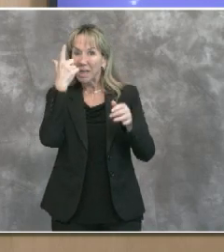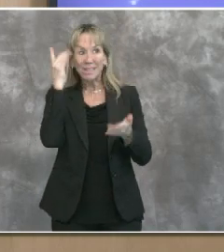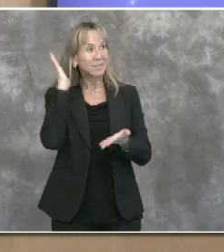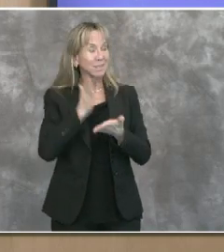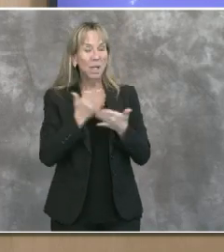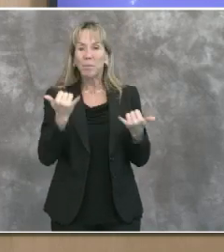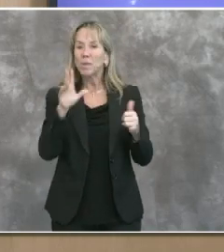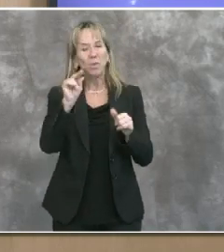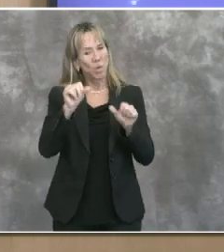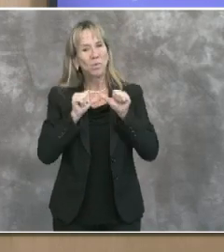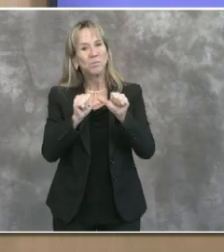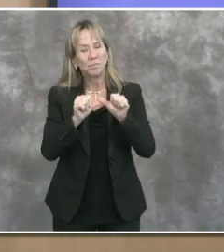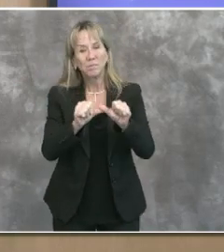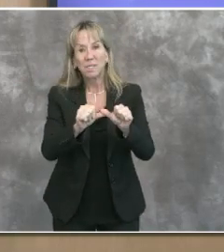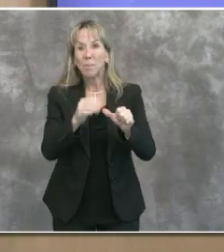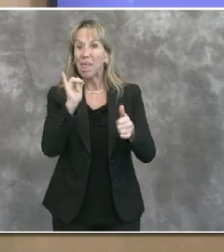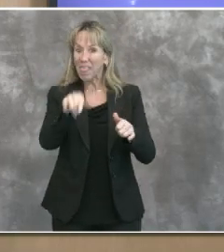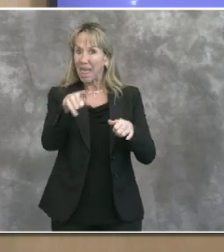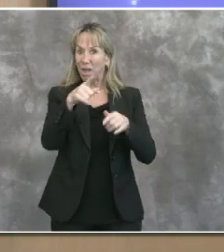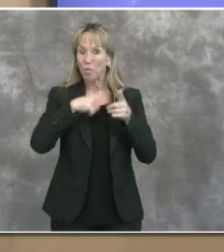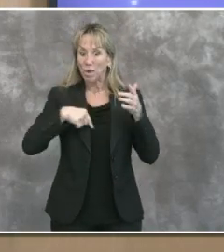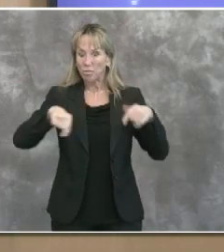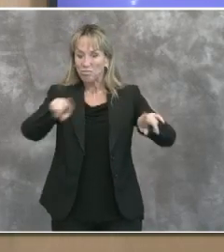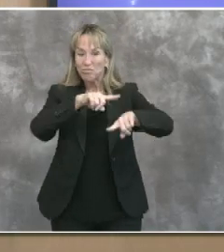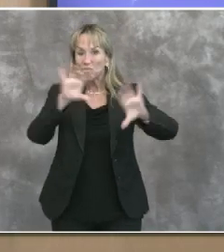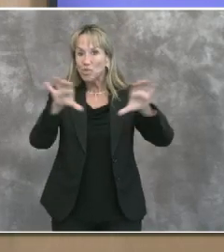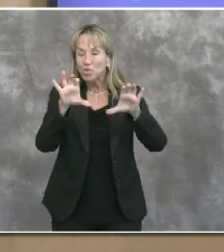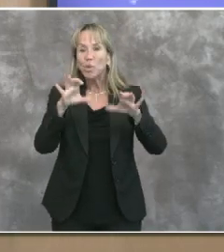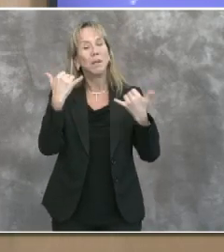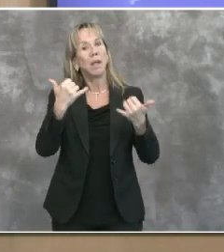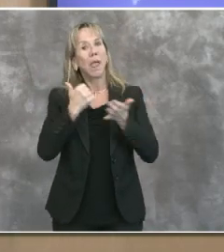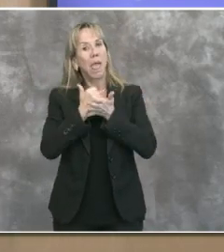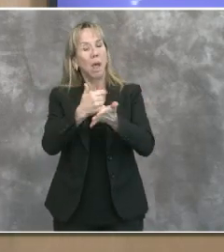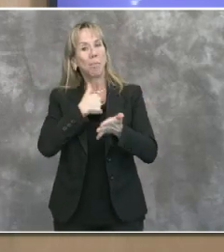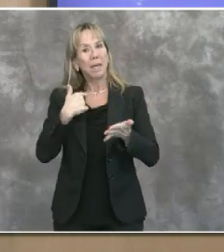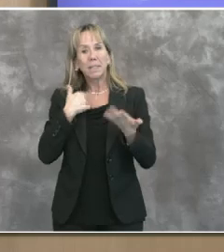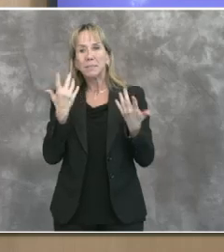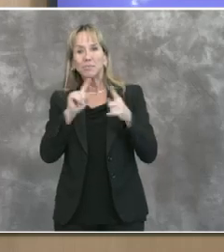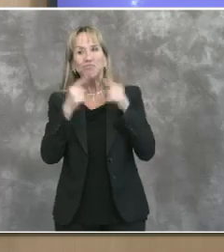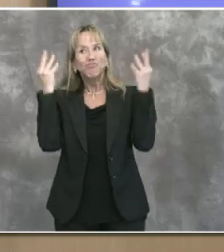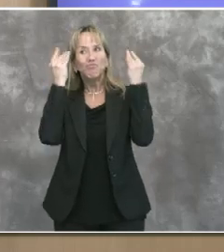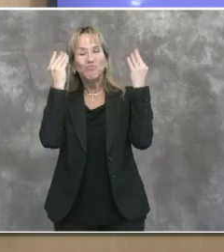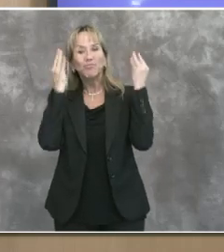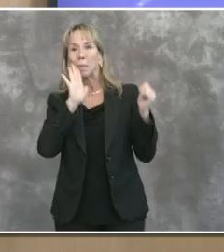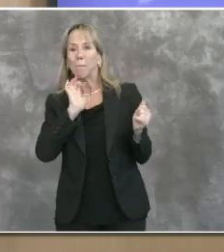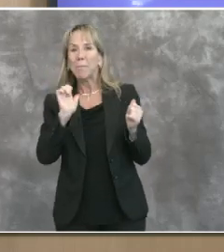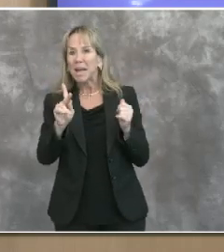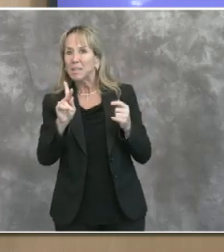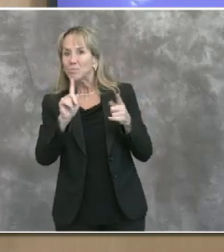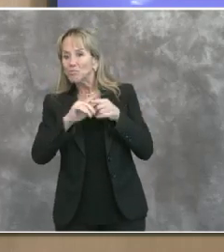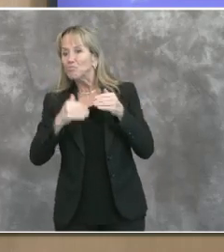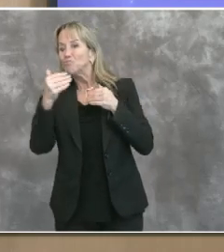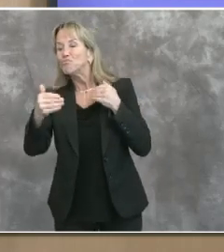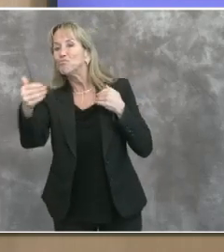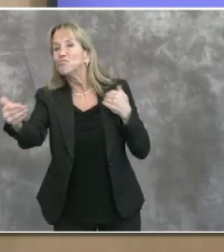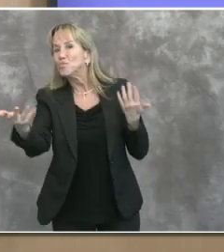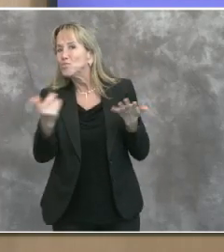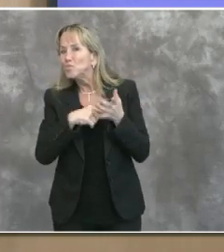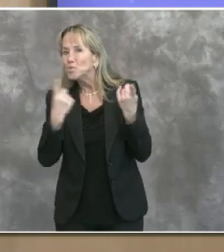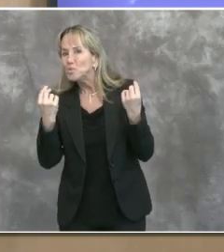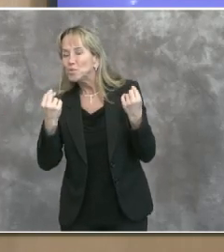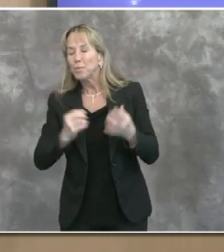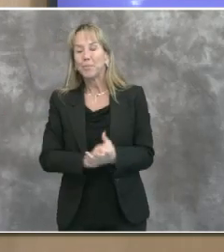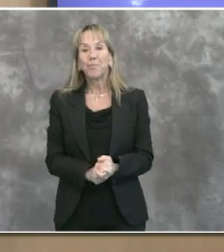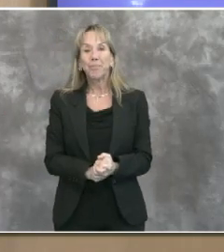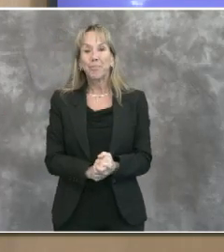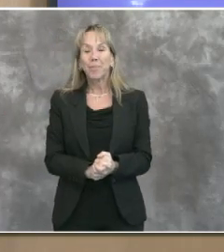that we've been going on, because it is laying the foundation for us to begin to think about, to contemplate, to prepare the next steps. I also